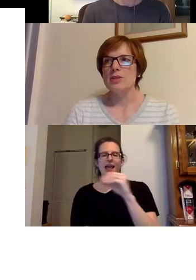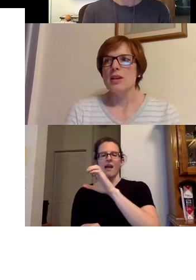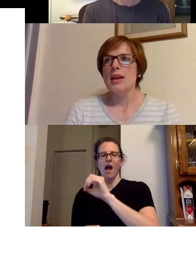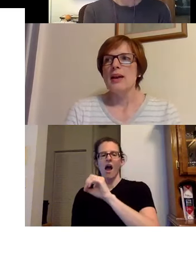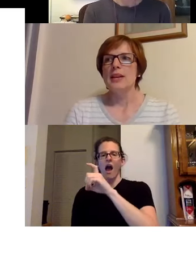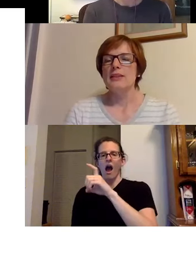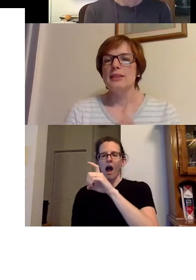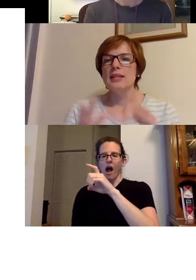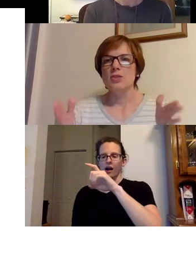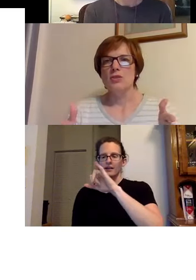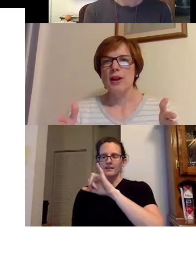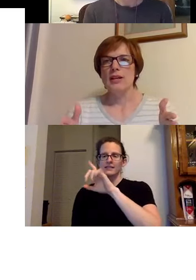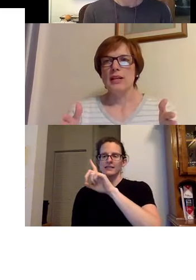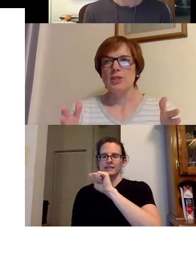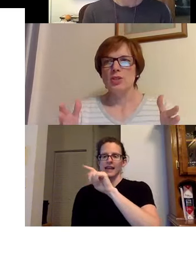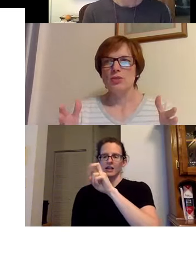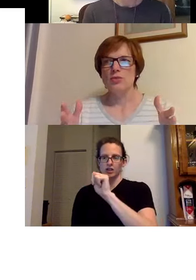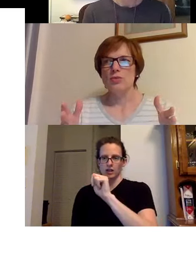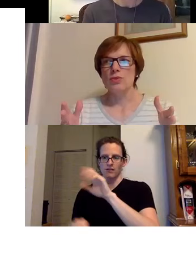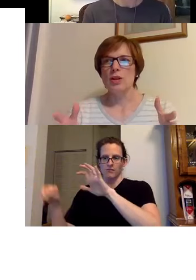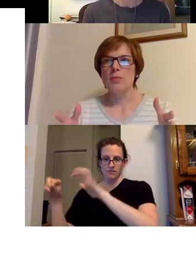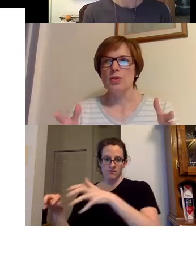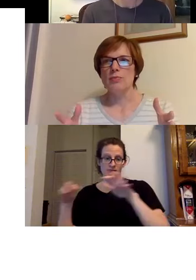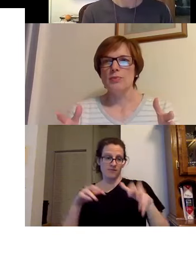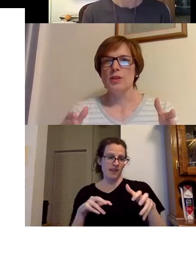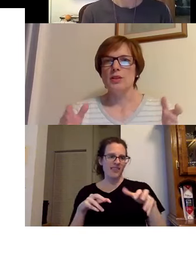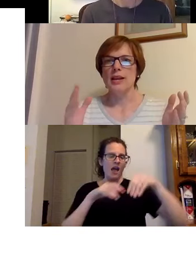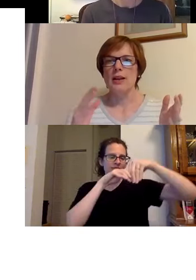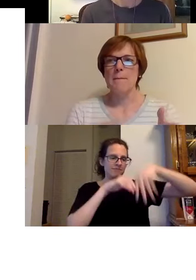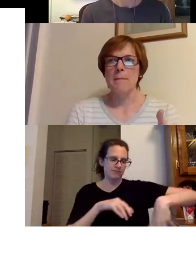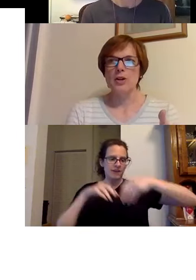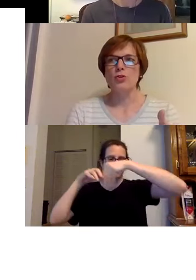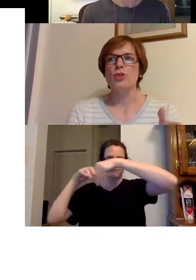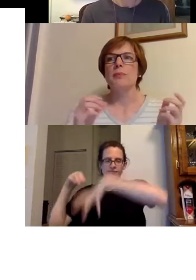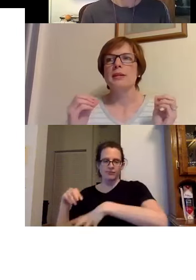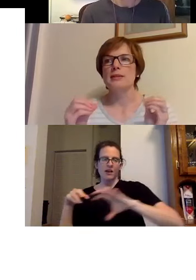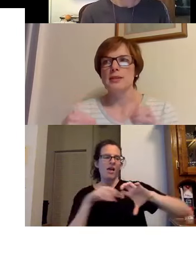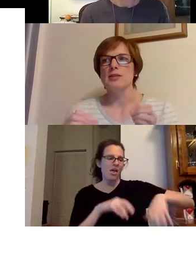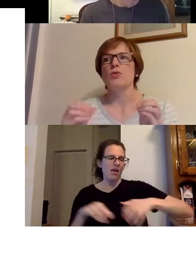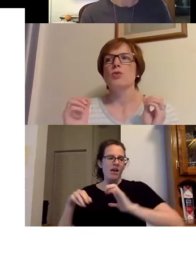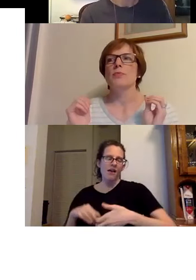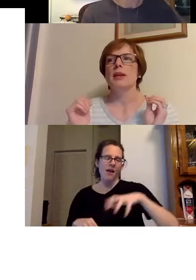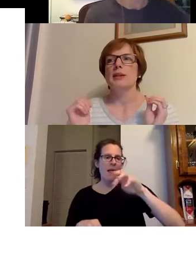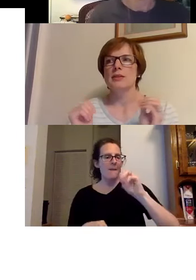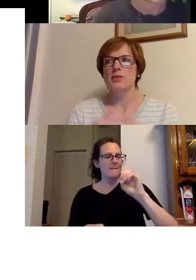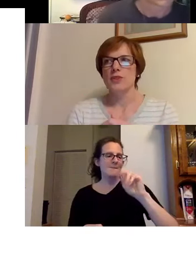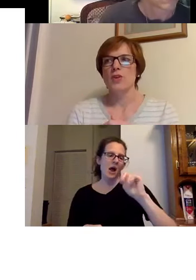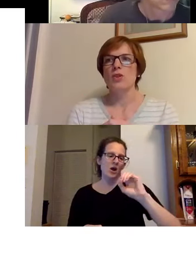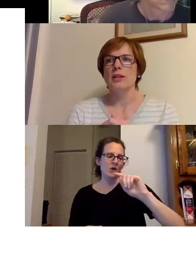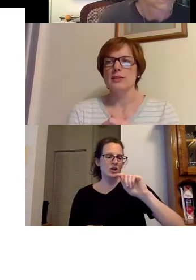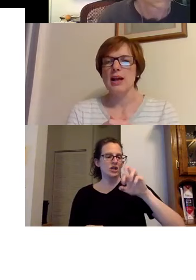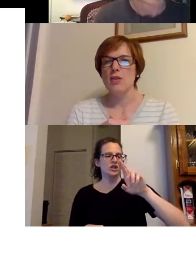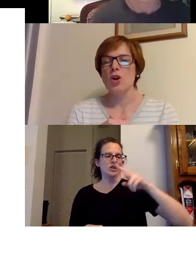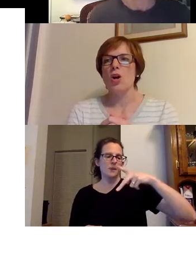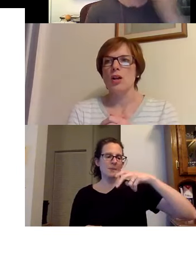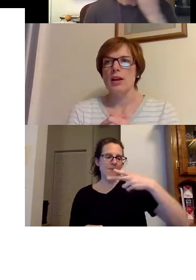compounds. And then these are divided into subgroups like monoterpenes, sesquiterpenes,